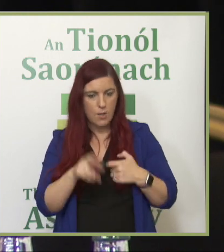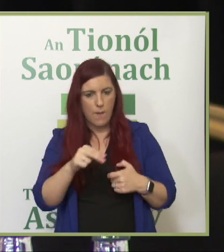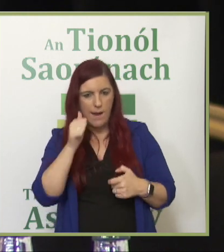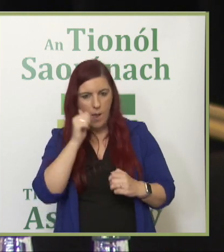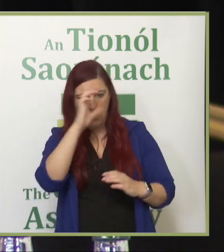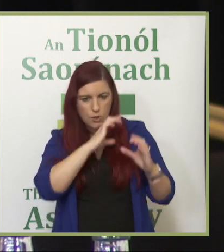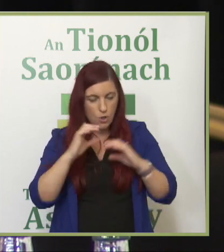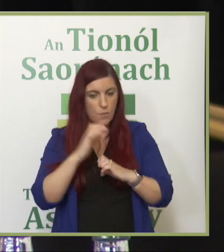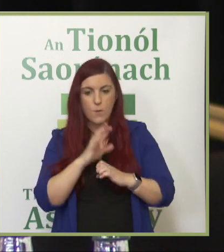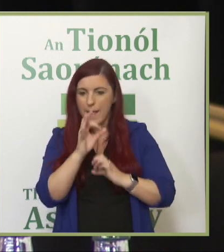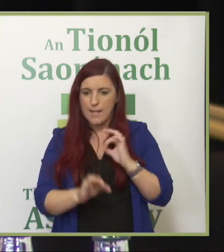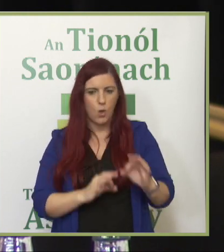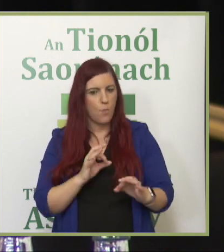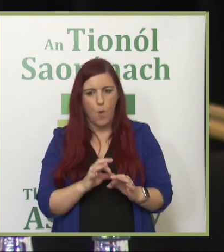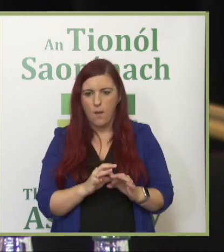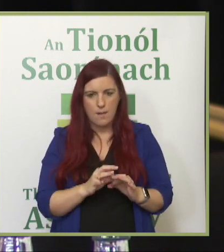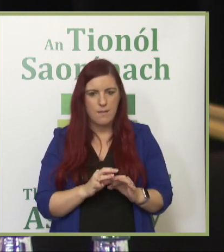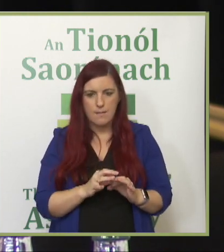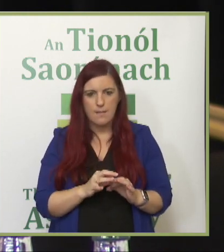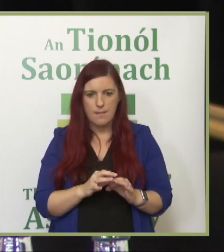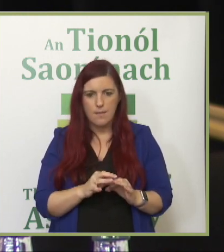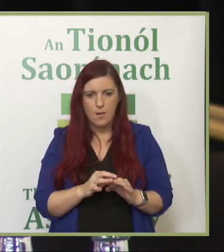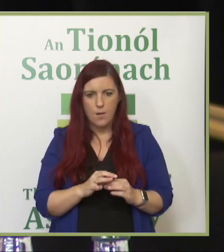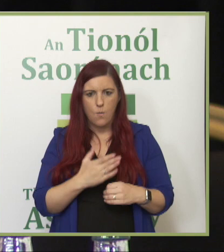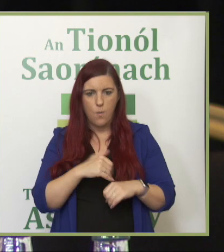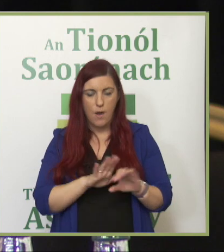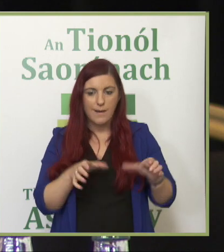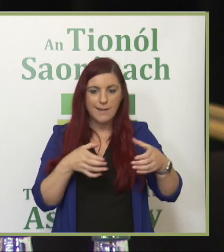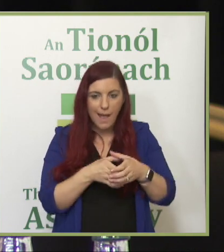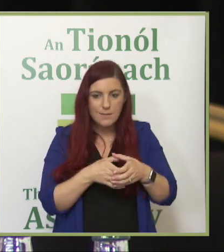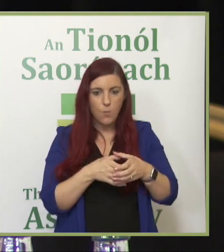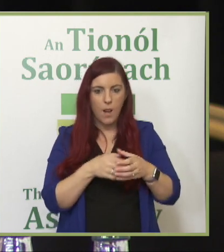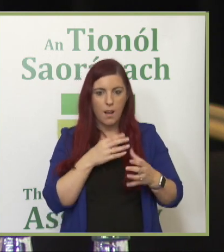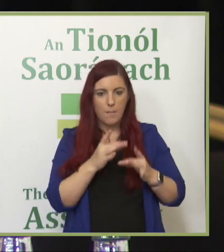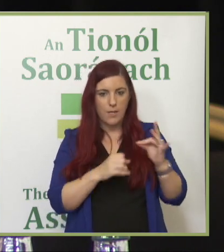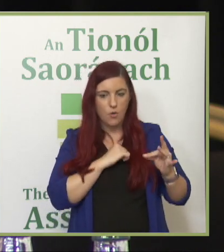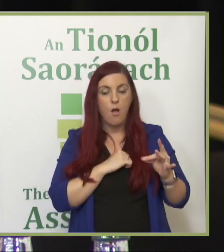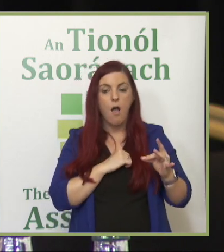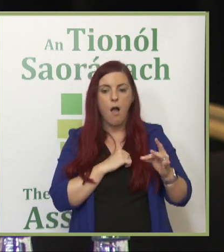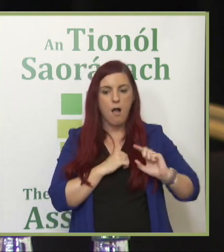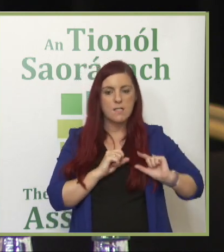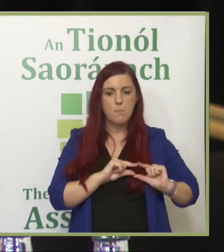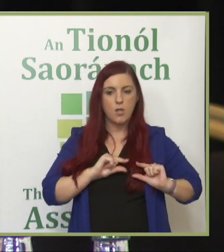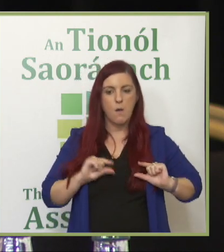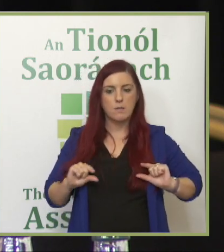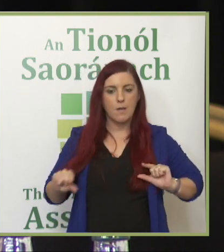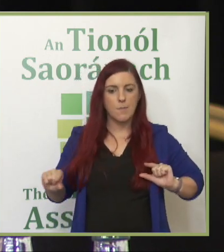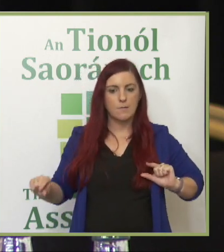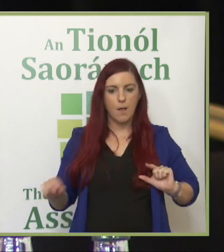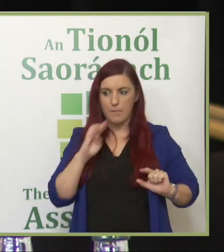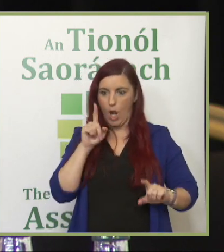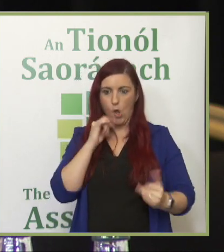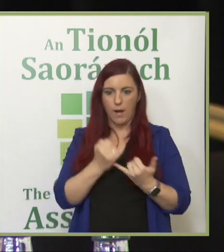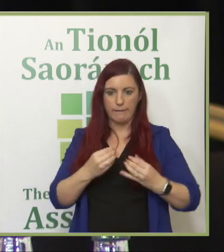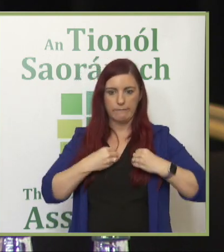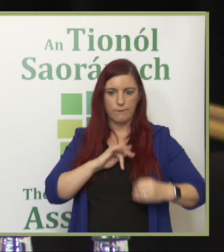potential loophole, and the other issue I raised of gangs getting their dealers to carry smaller quantities as well, so that